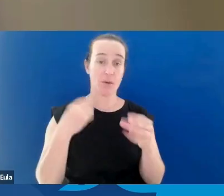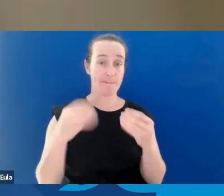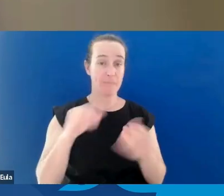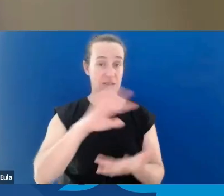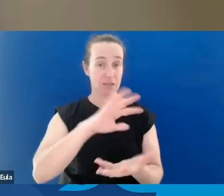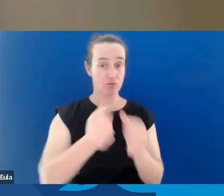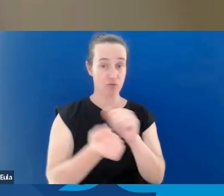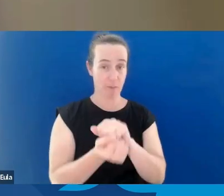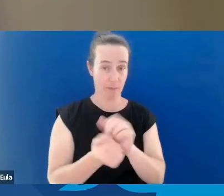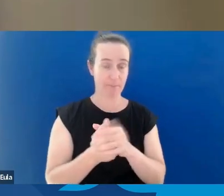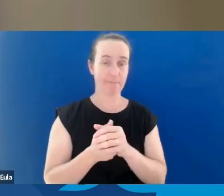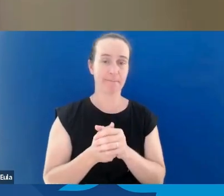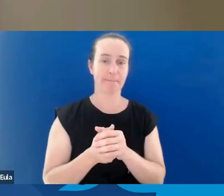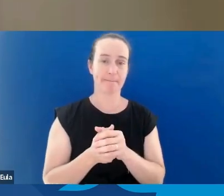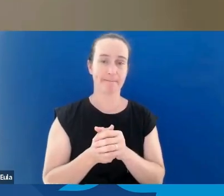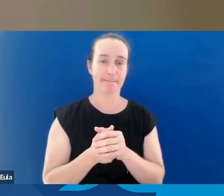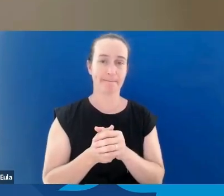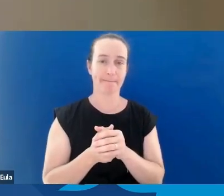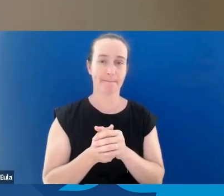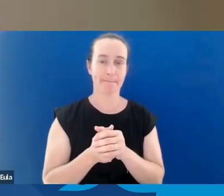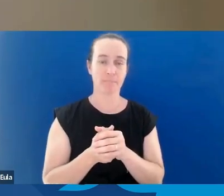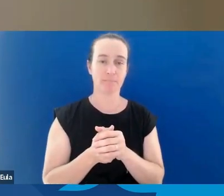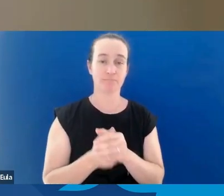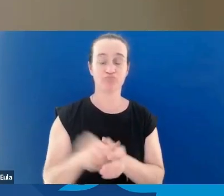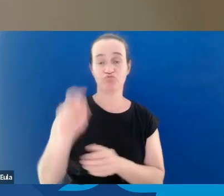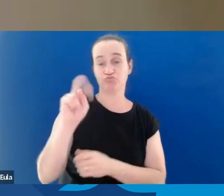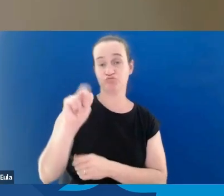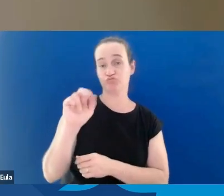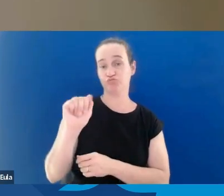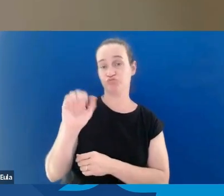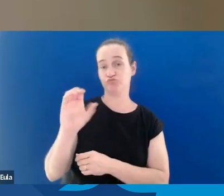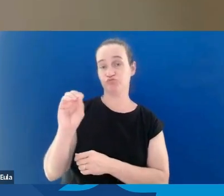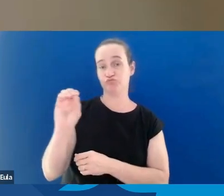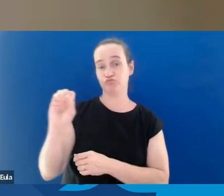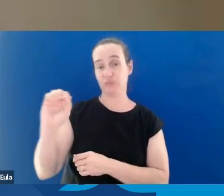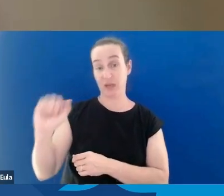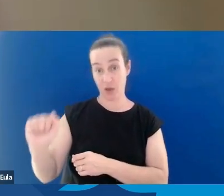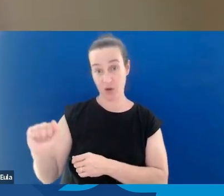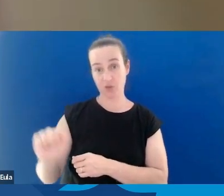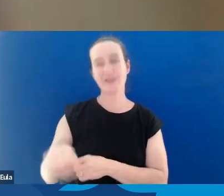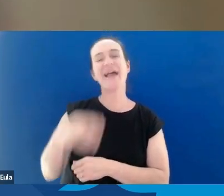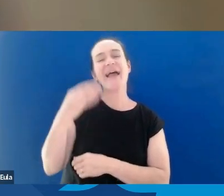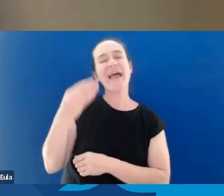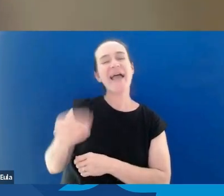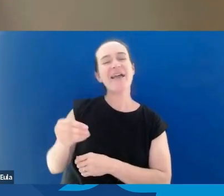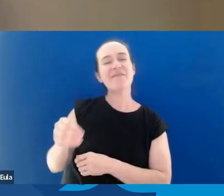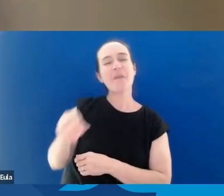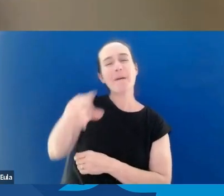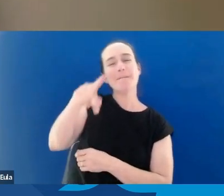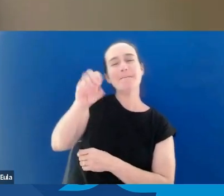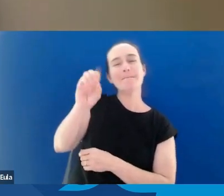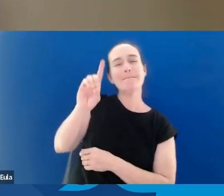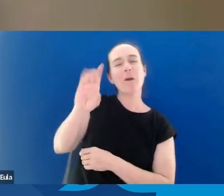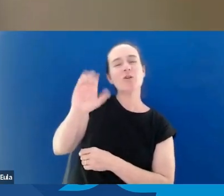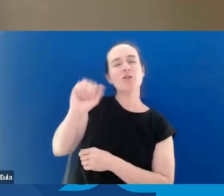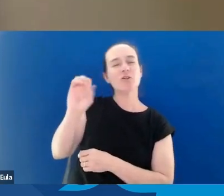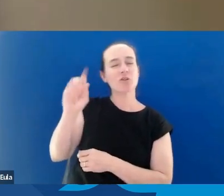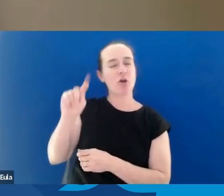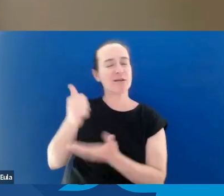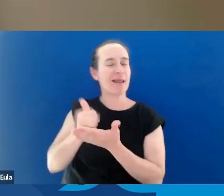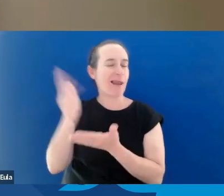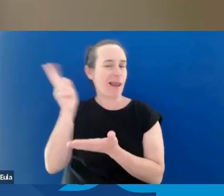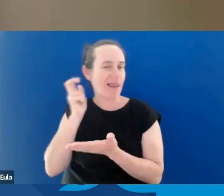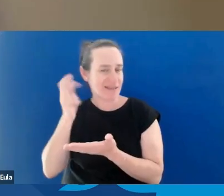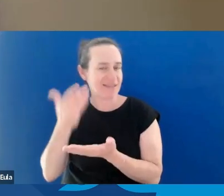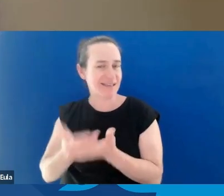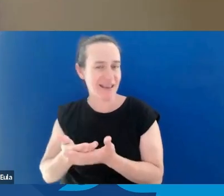wrapping up, just to mention that NACOSA has a podcast. It's called the Say It Anyway, the